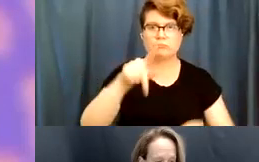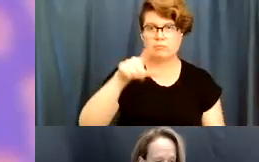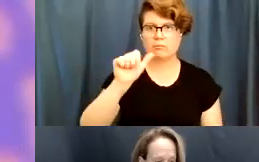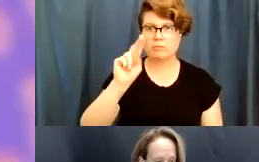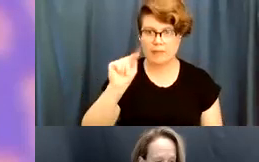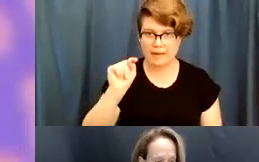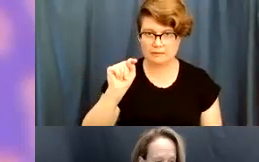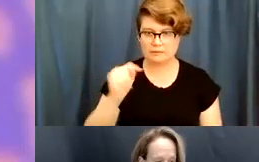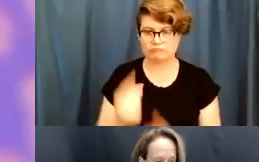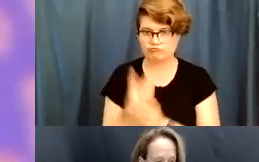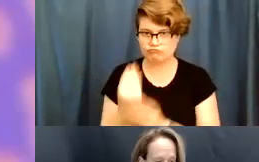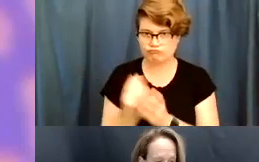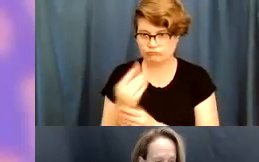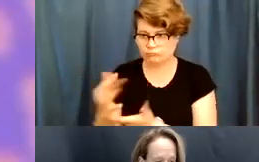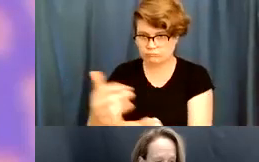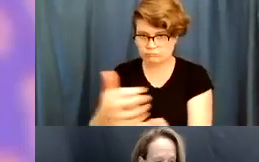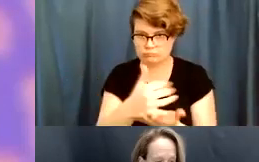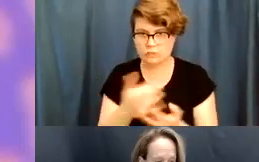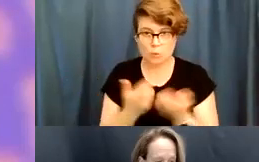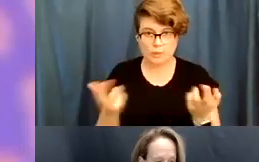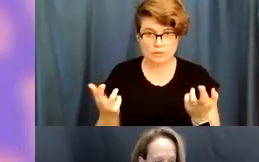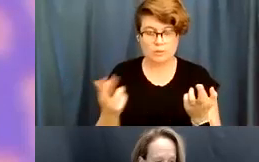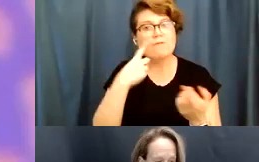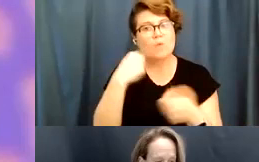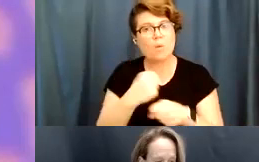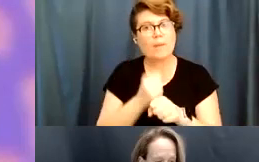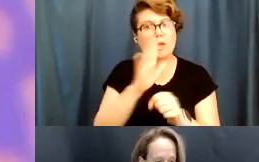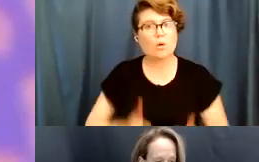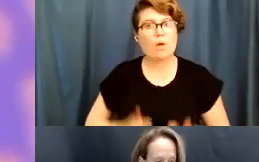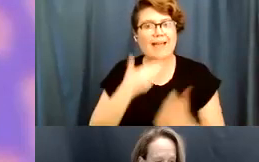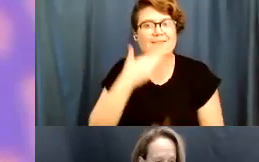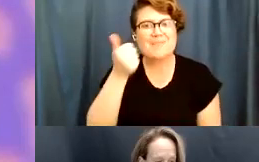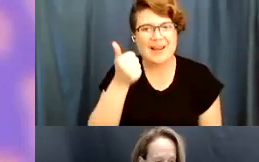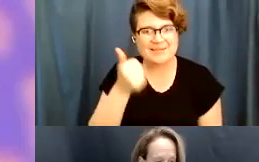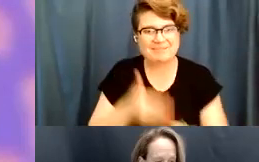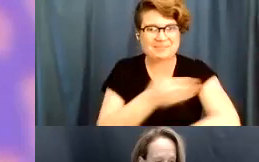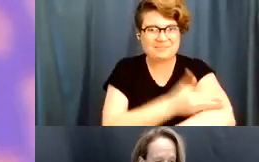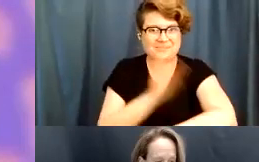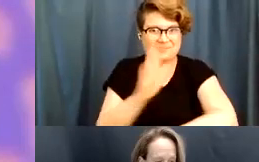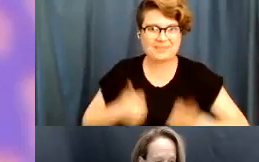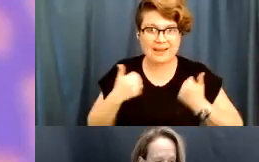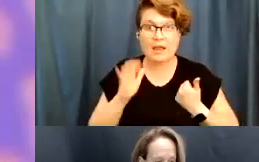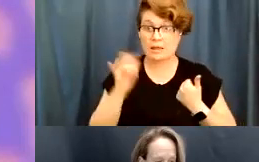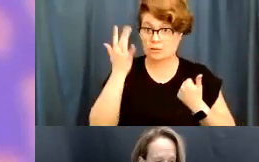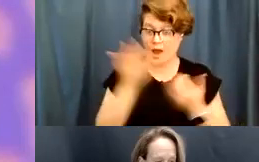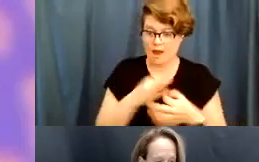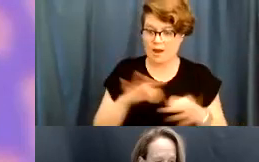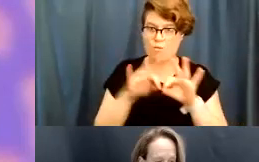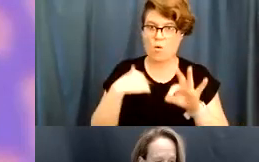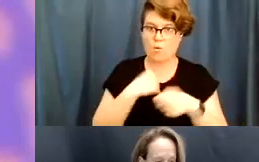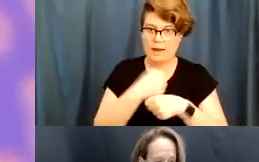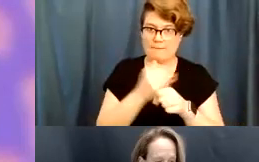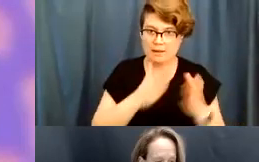gather resources that are going to make your life better, which is why it's important to make a plan on how to care for that